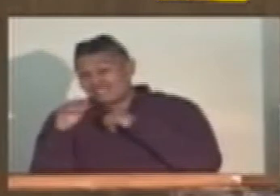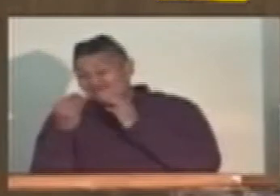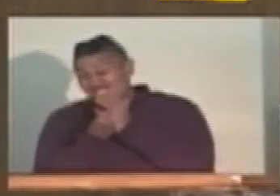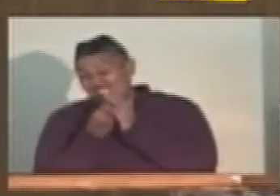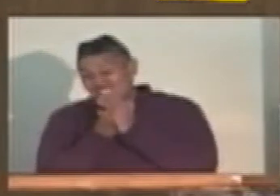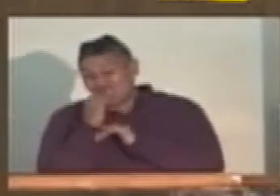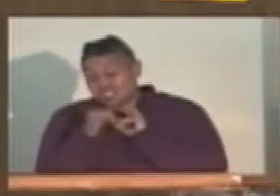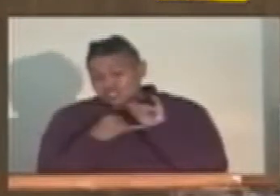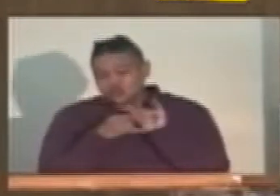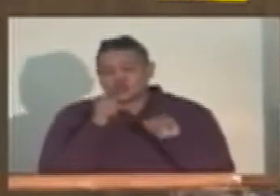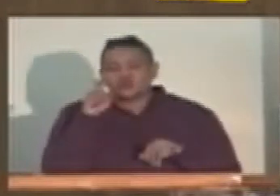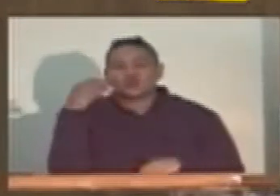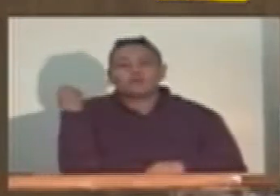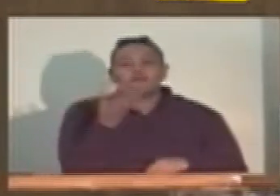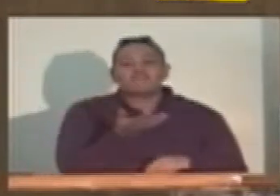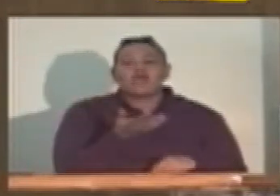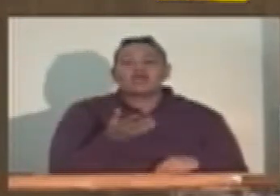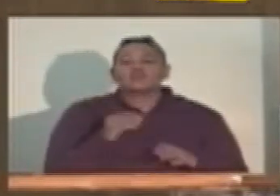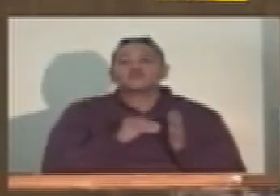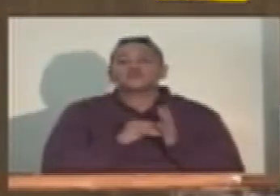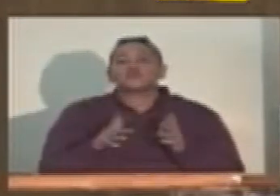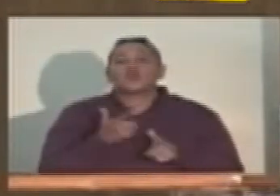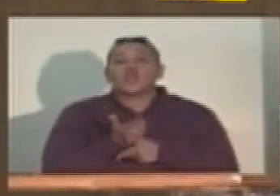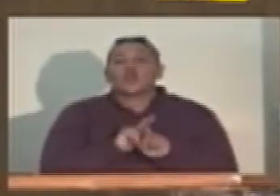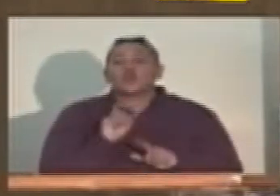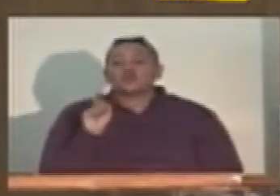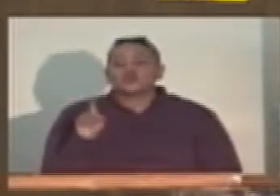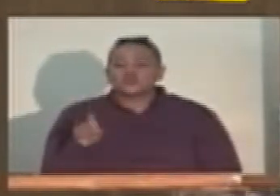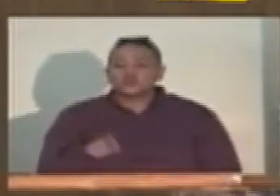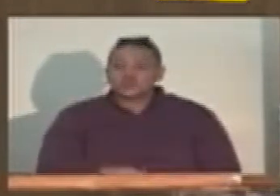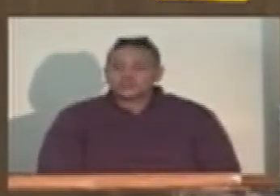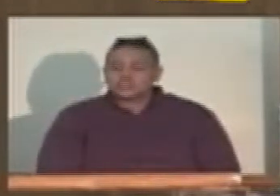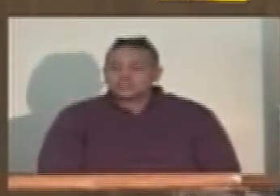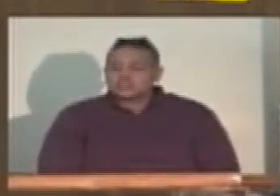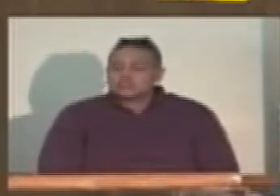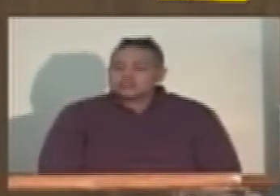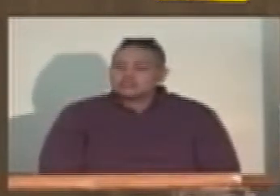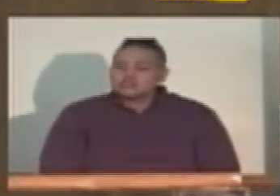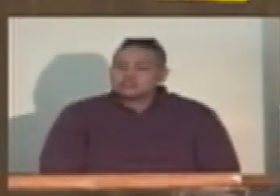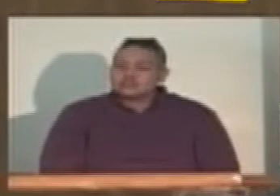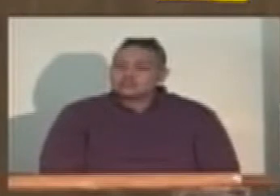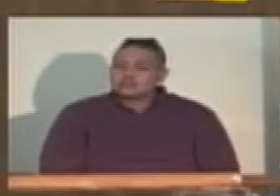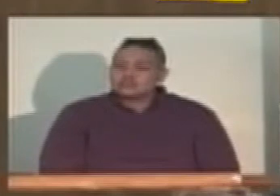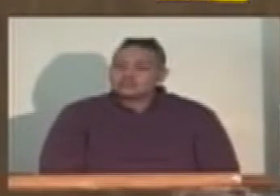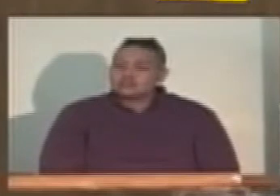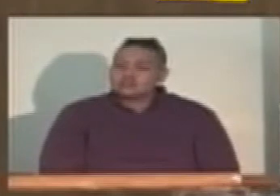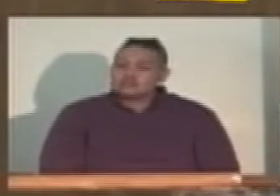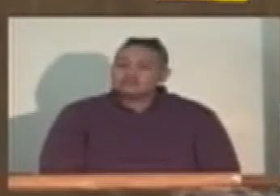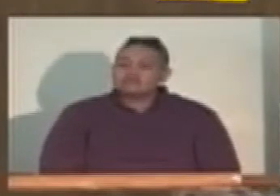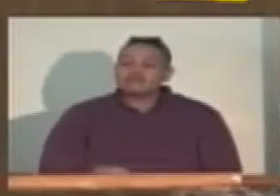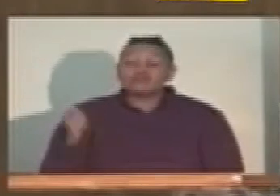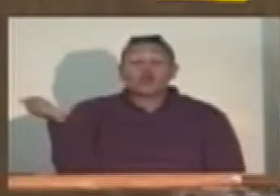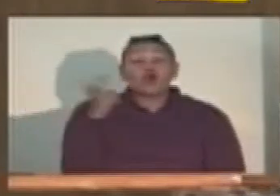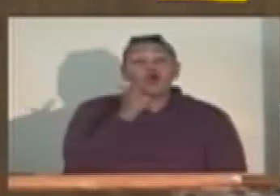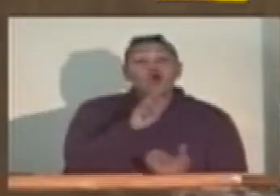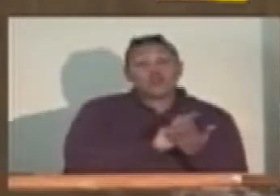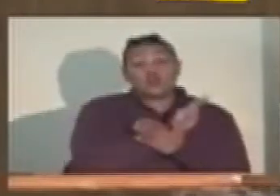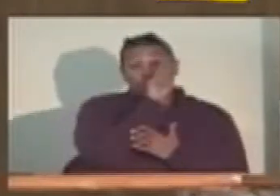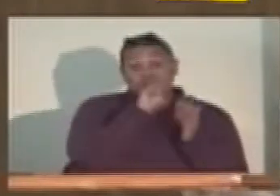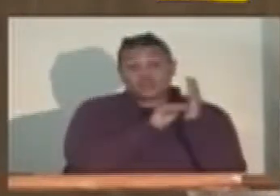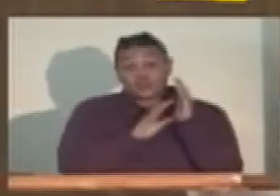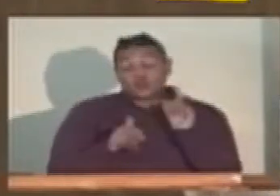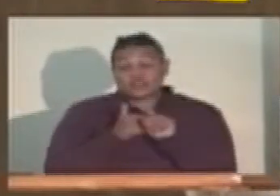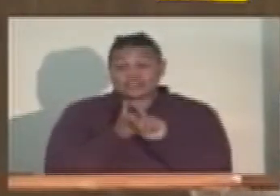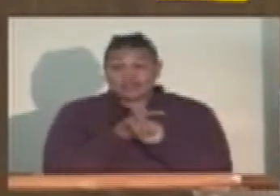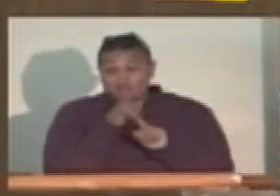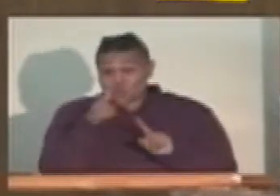institutions should provide the bulk of student loans. Mr. Speaker, all tertiary students